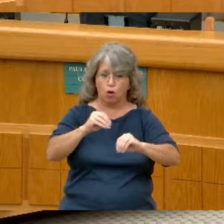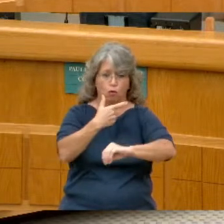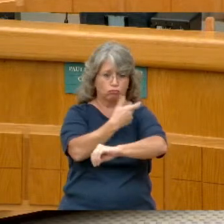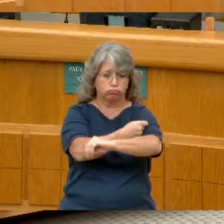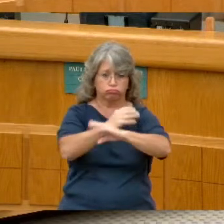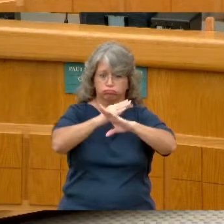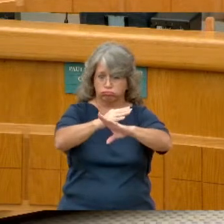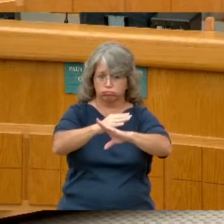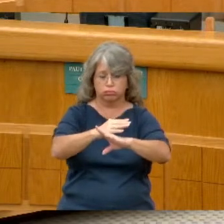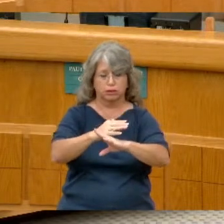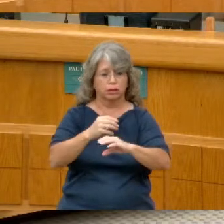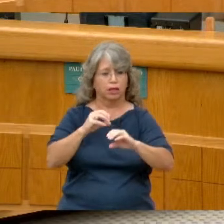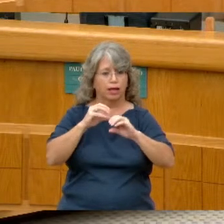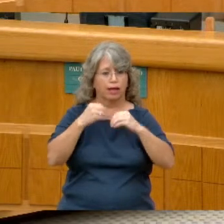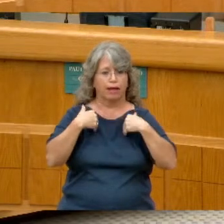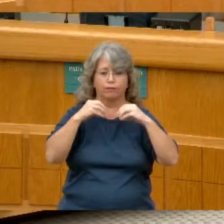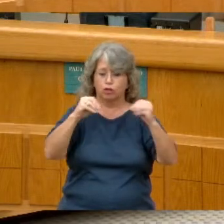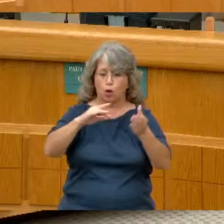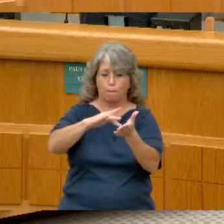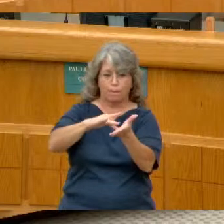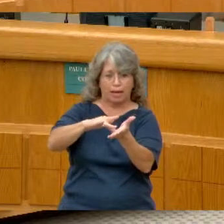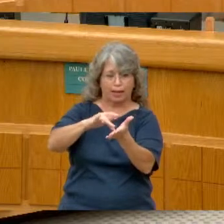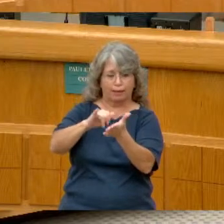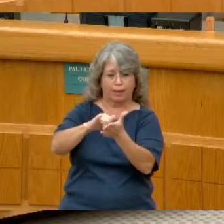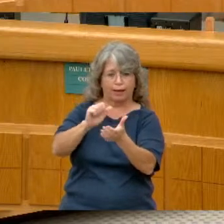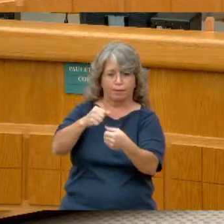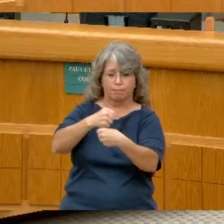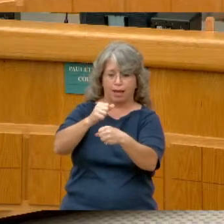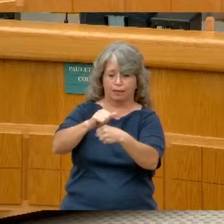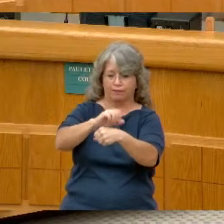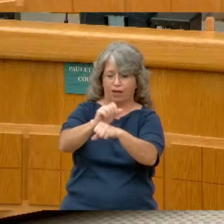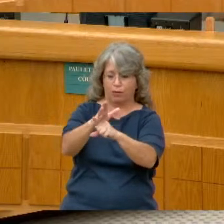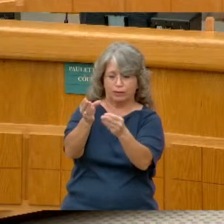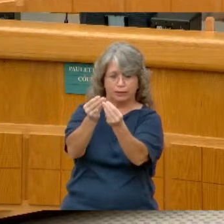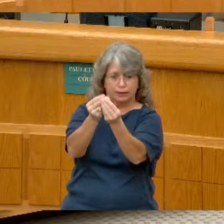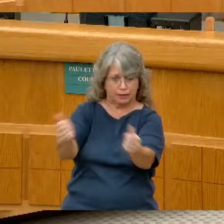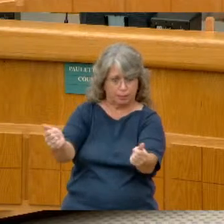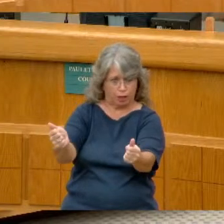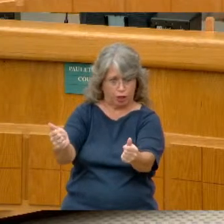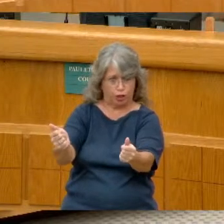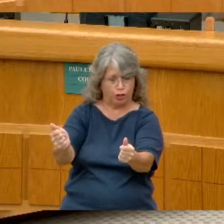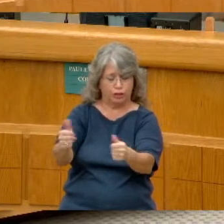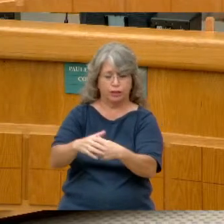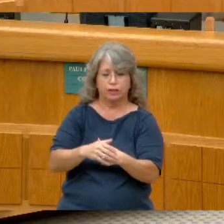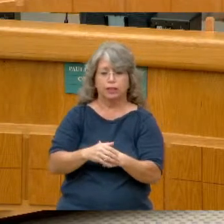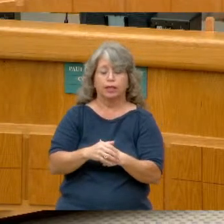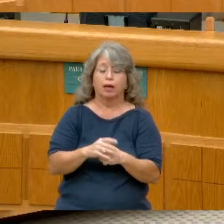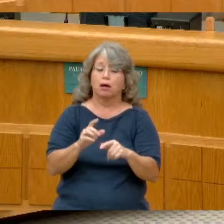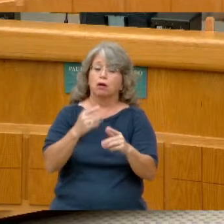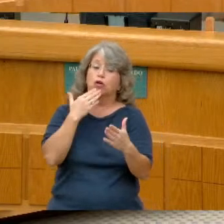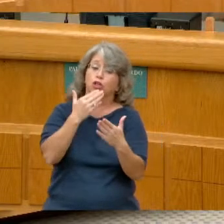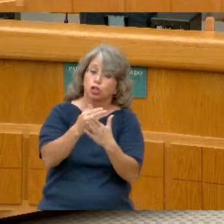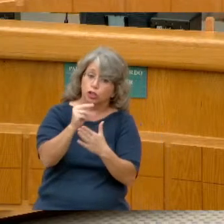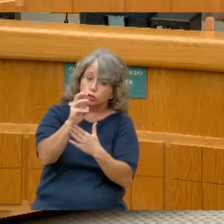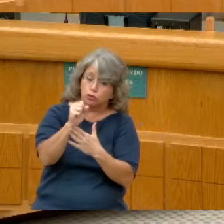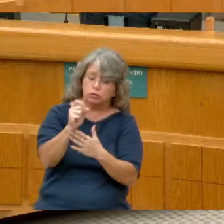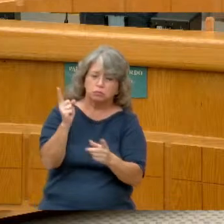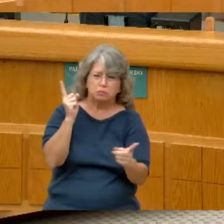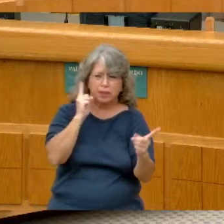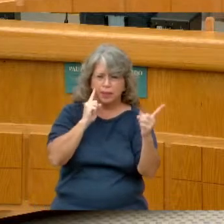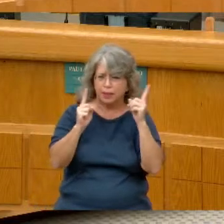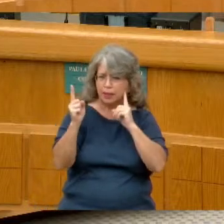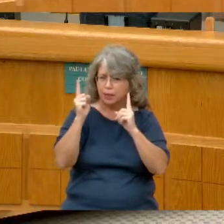virus disappear. The good news is we are hearing that vaccine may be available in early January. That means we